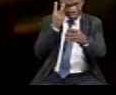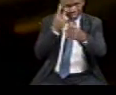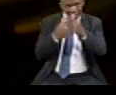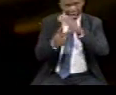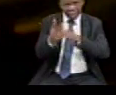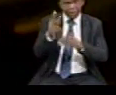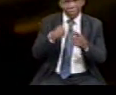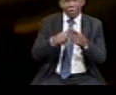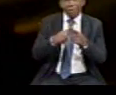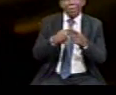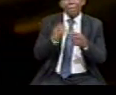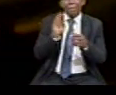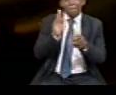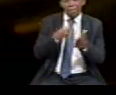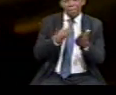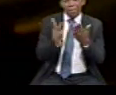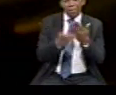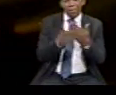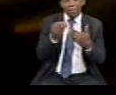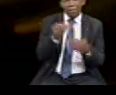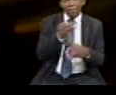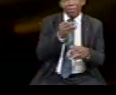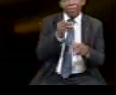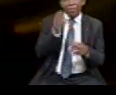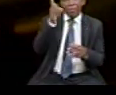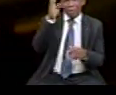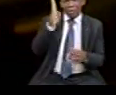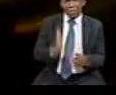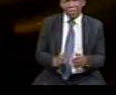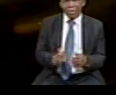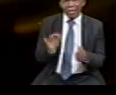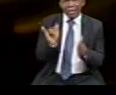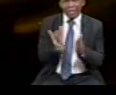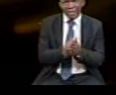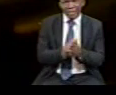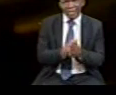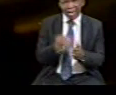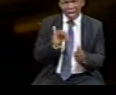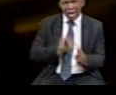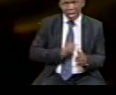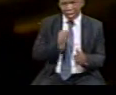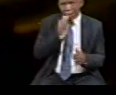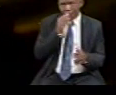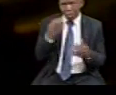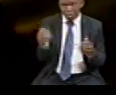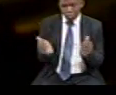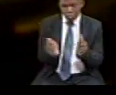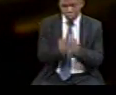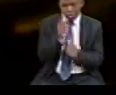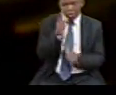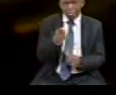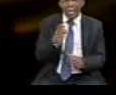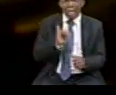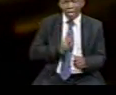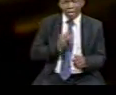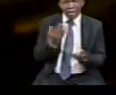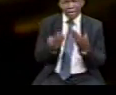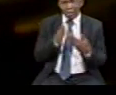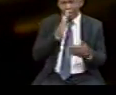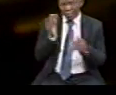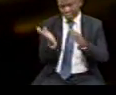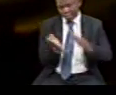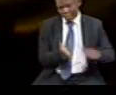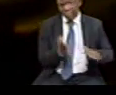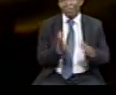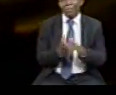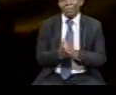of God. He said, when I'm going to come the second time, now I'm with you and I'm about to leave, but I'm going to come a second time.